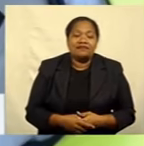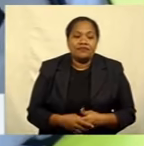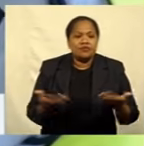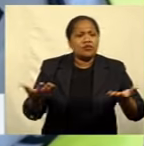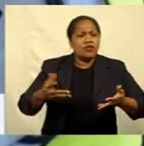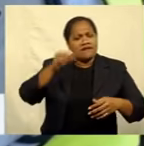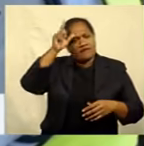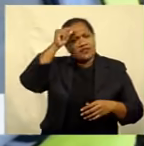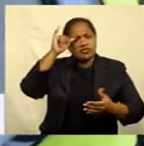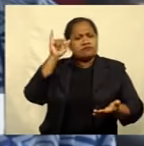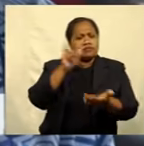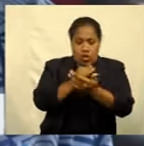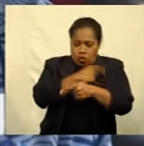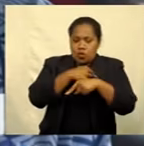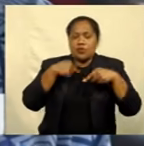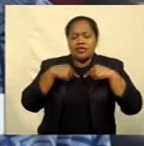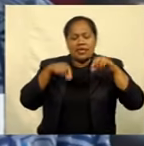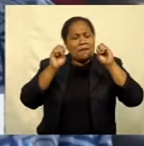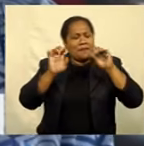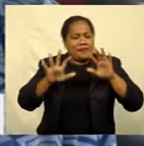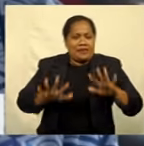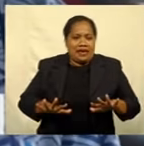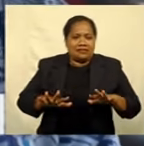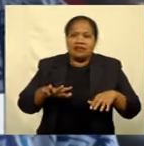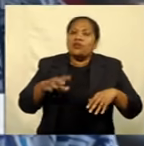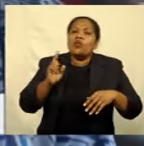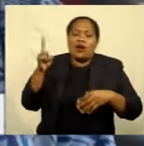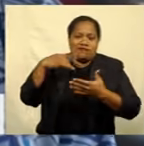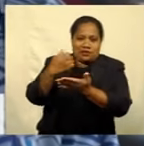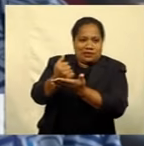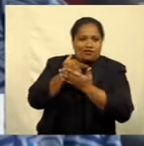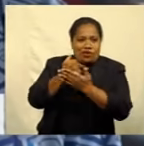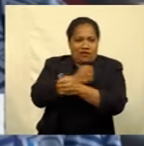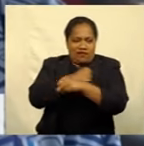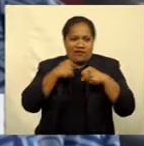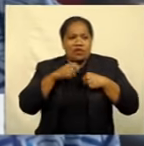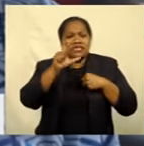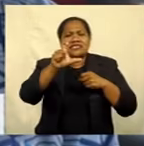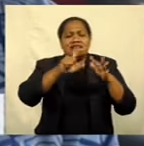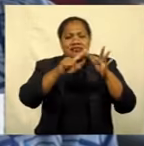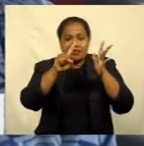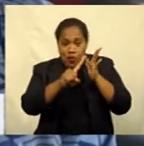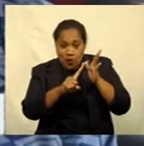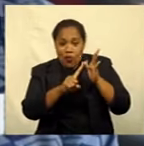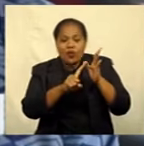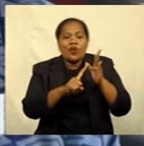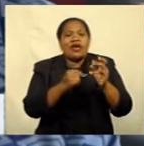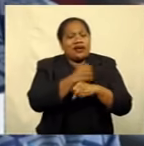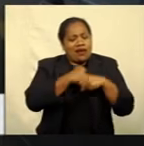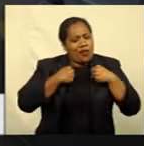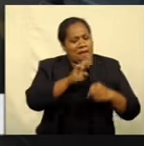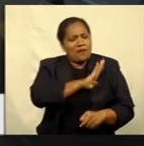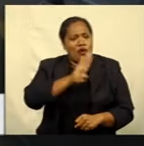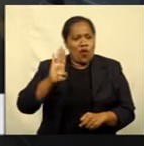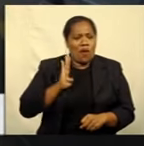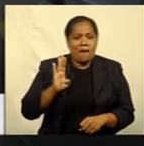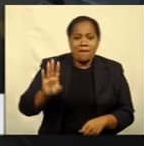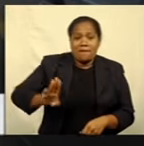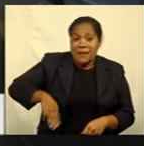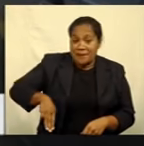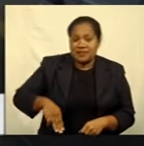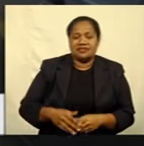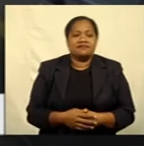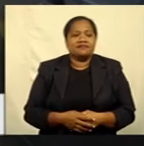Fiji Airports, we are blessed to have the support of our CEO and our board members. A way of